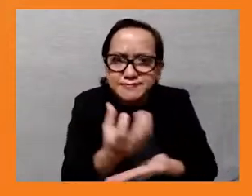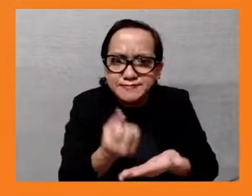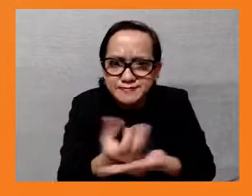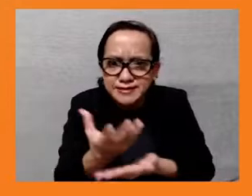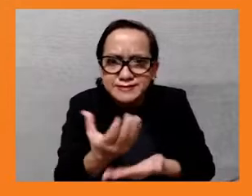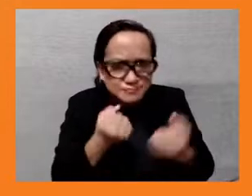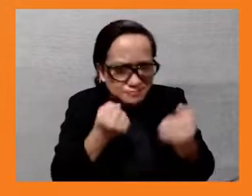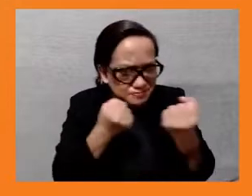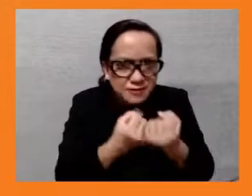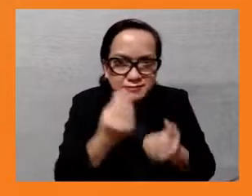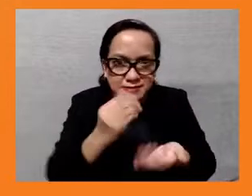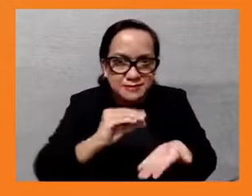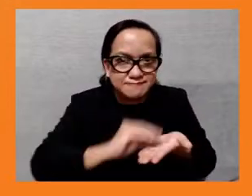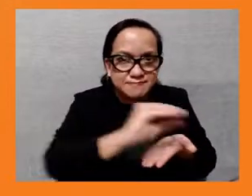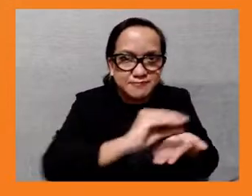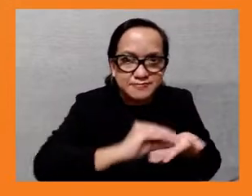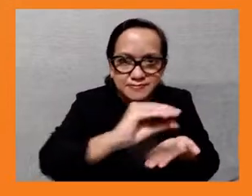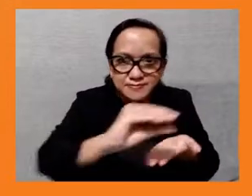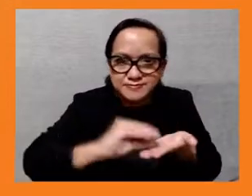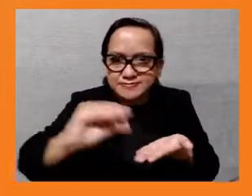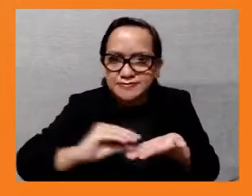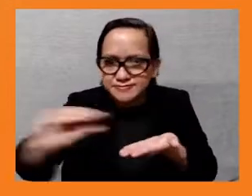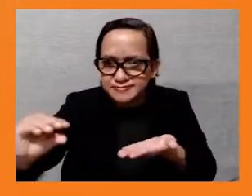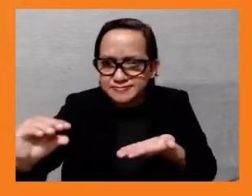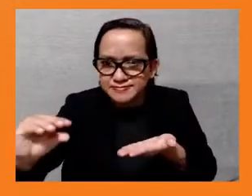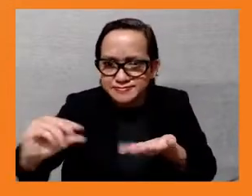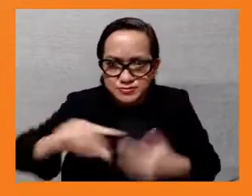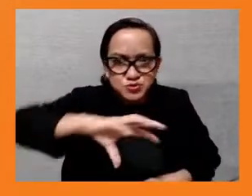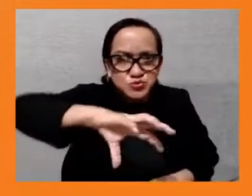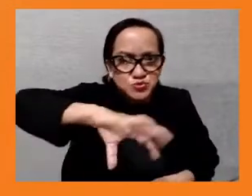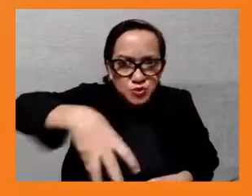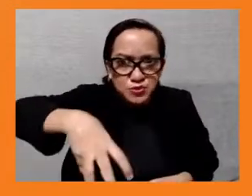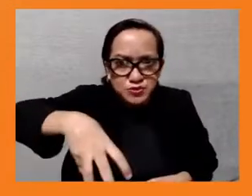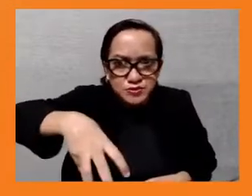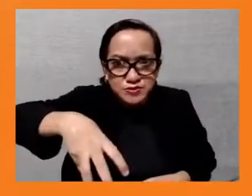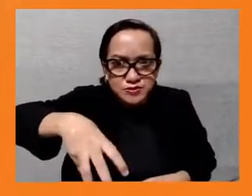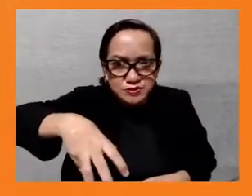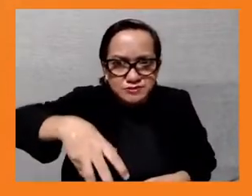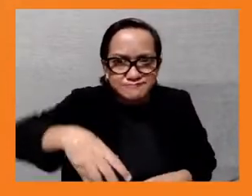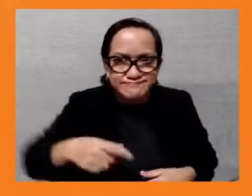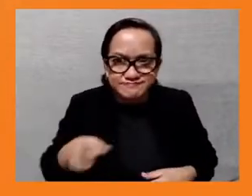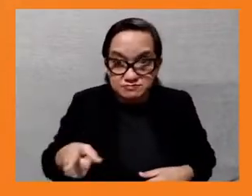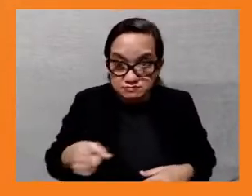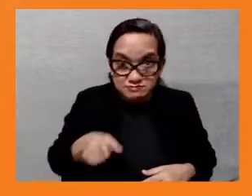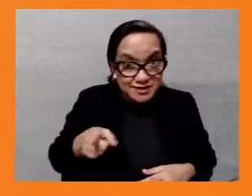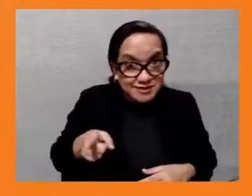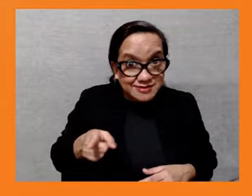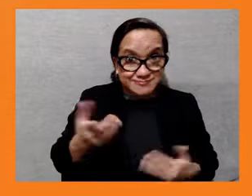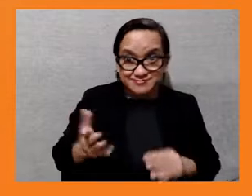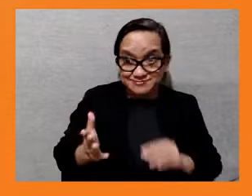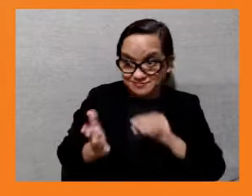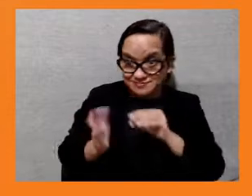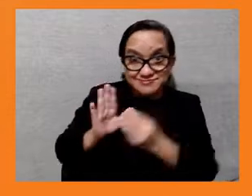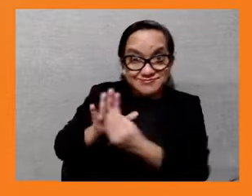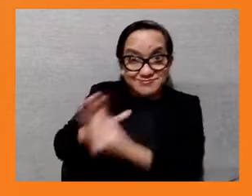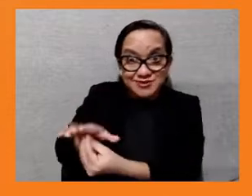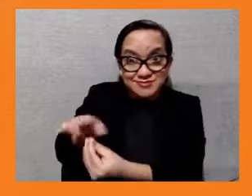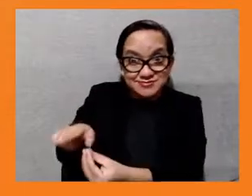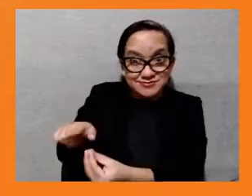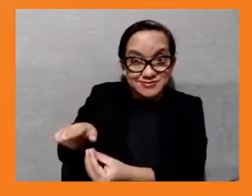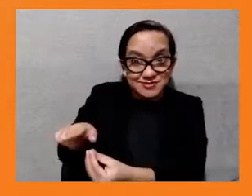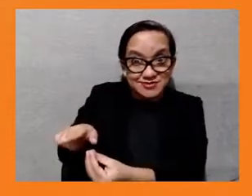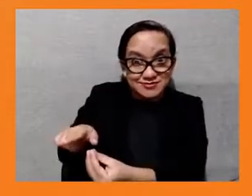all, for developmental, for the working people, first and foremost. Thank you very much.